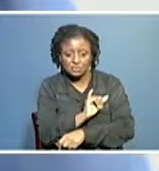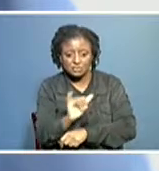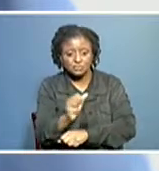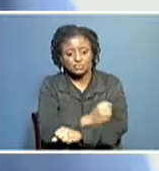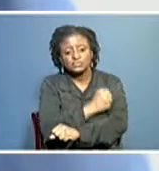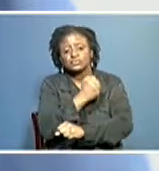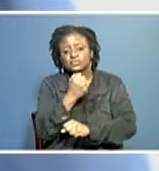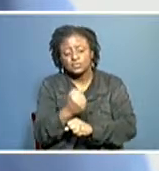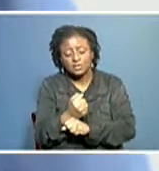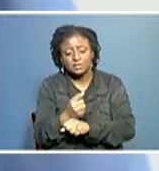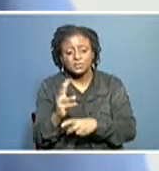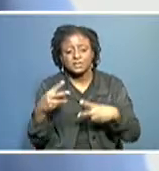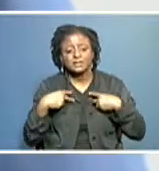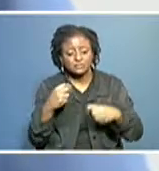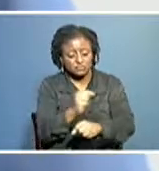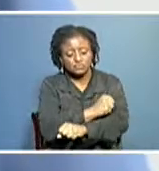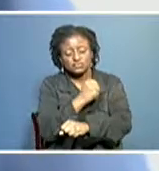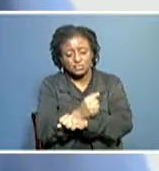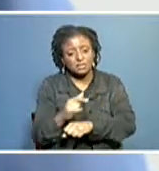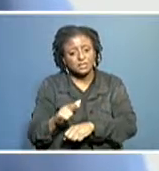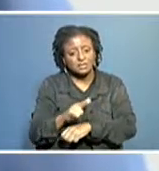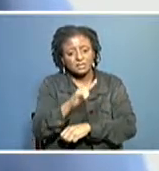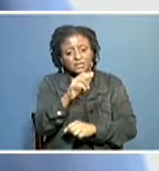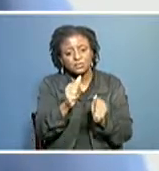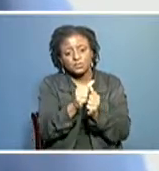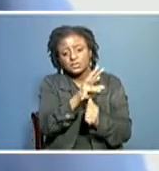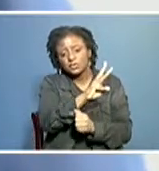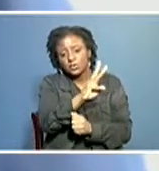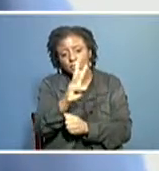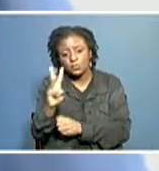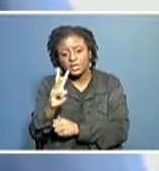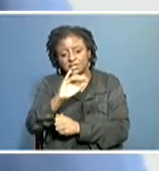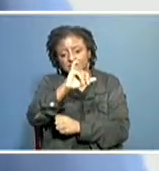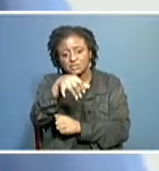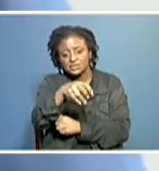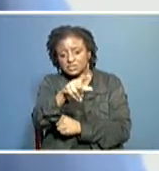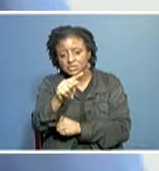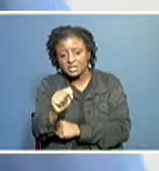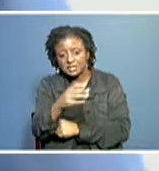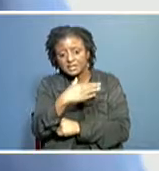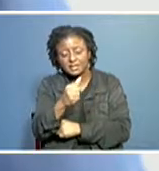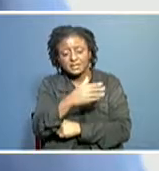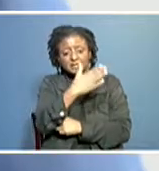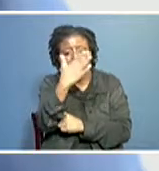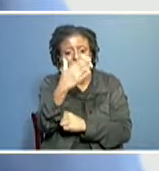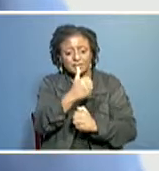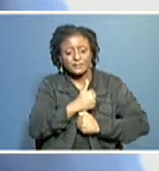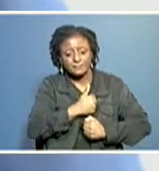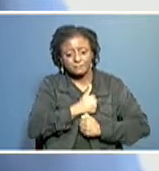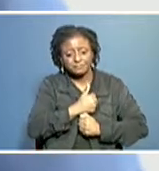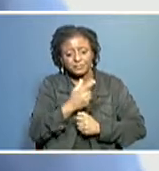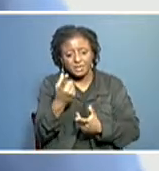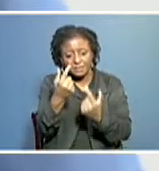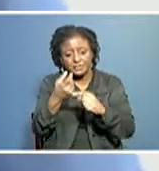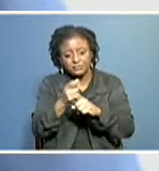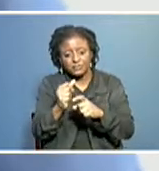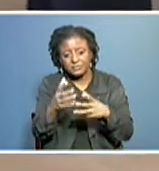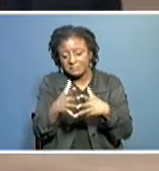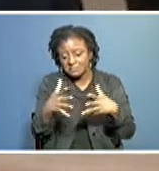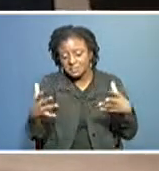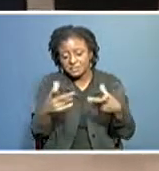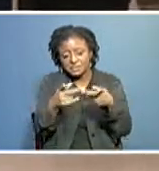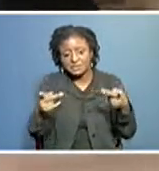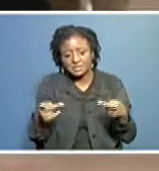have strong airlift with WestJet and Air Canada coming from major markets, Toronto, et cetera, in